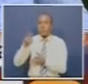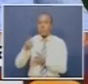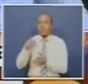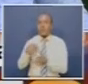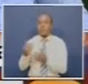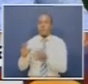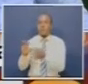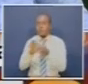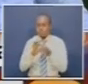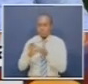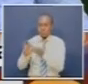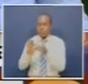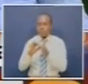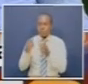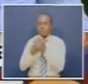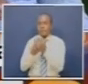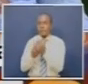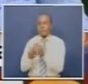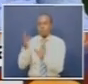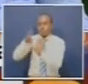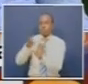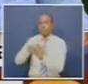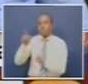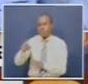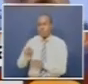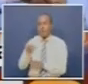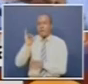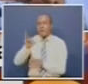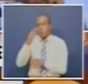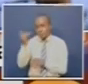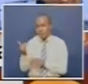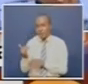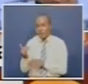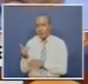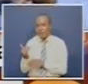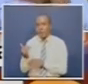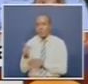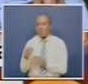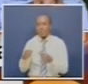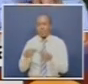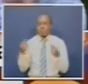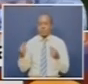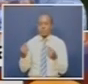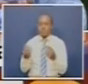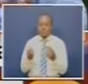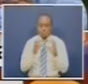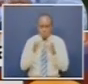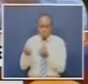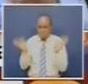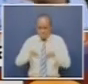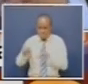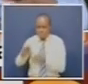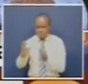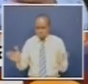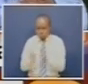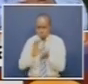coalition partners on board. That's one of the reasons fundamentally we are opposed to this joint nomination or collapsing of parties into one, because